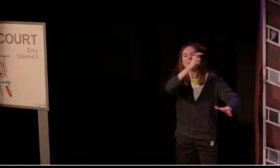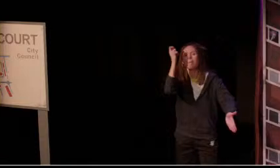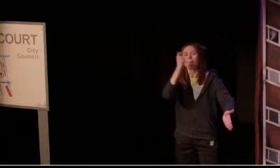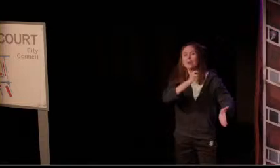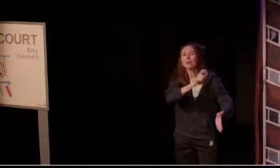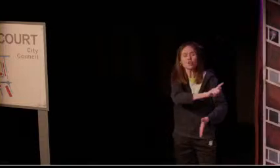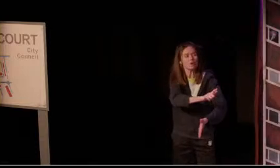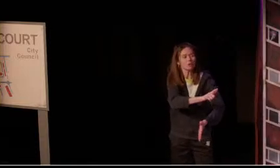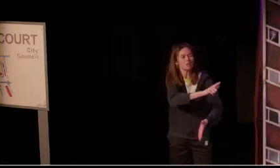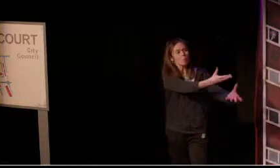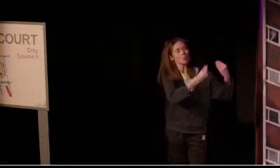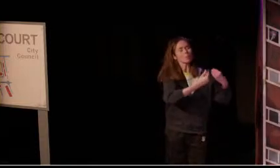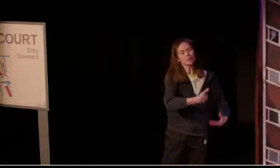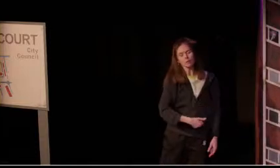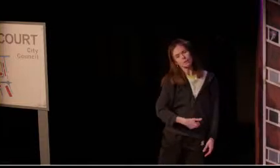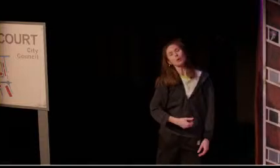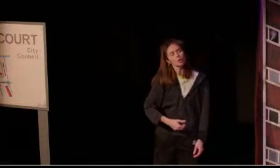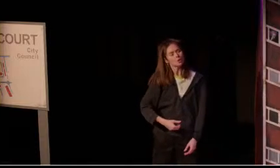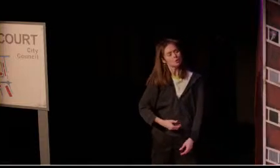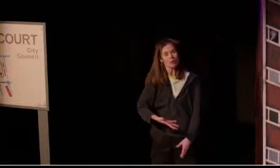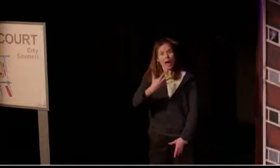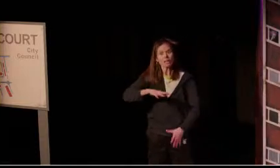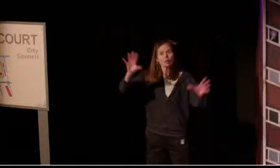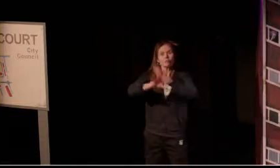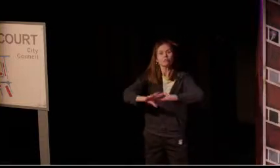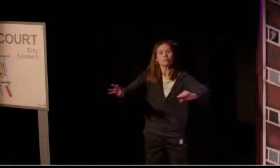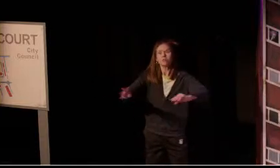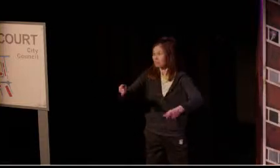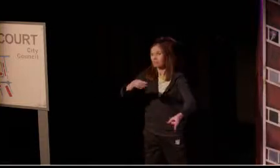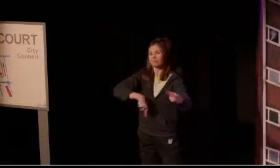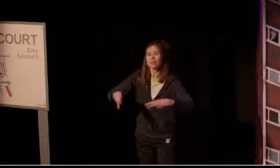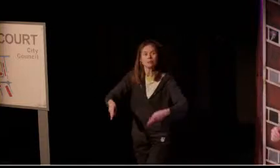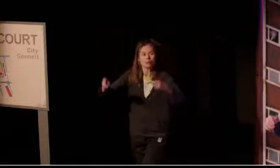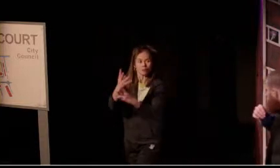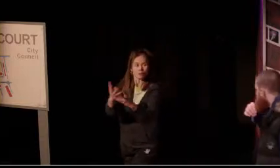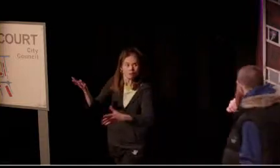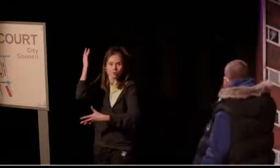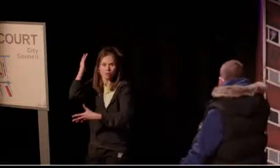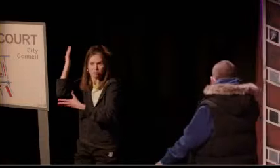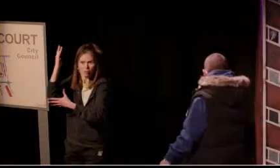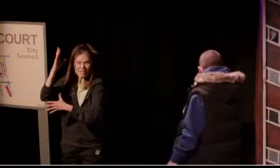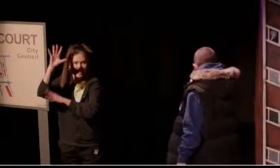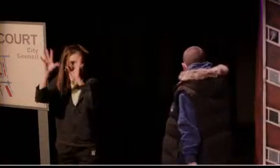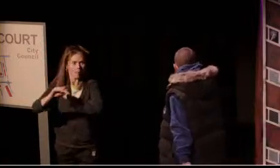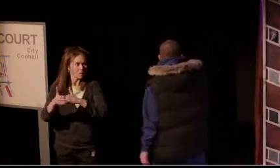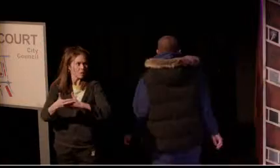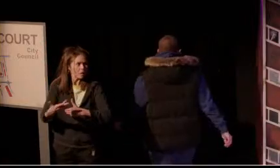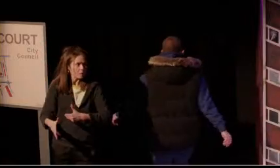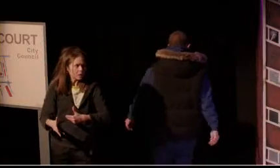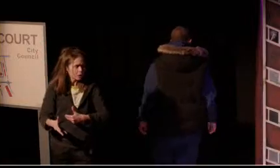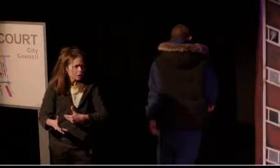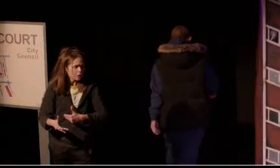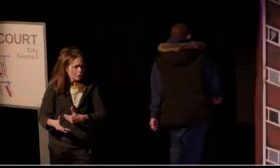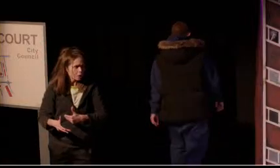Follow me. We mean to give a speech, for this discovery will rouse us all.